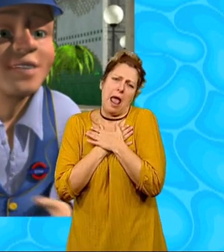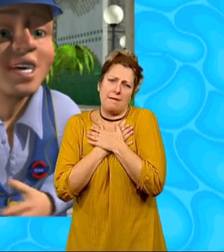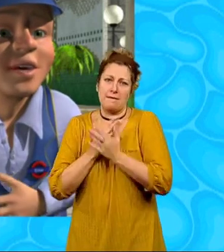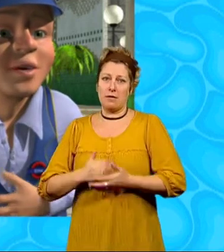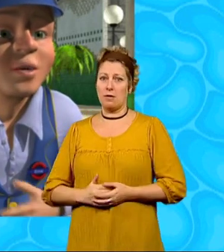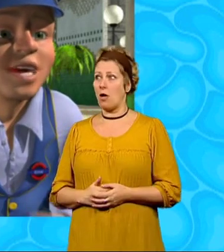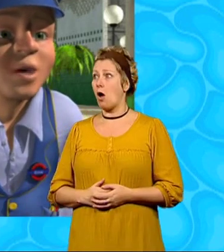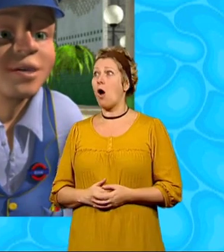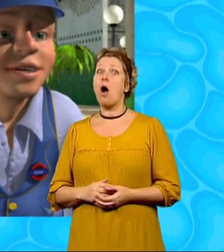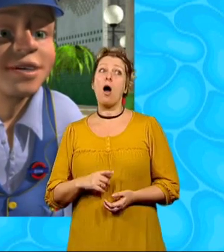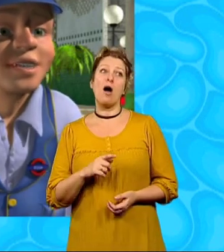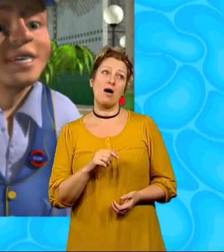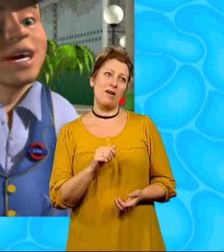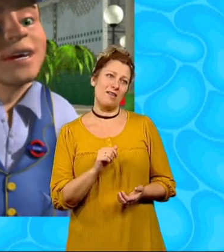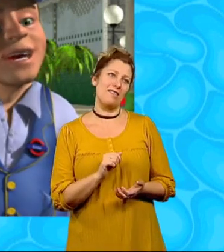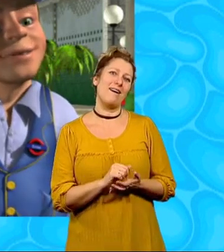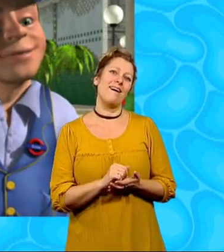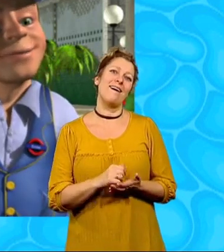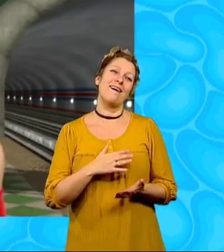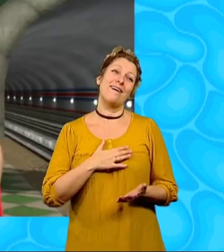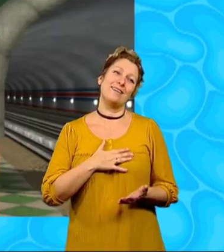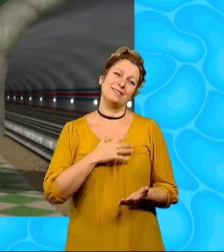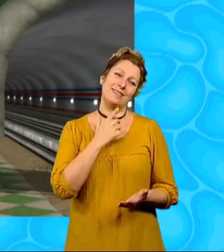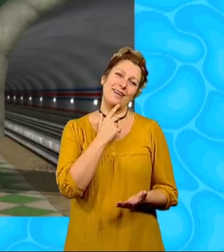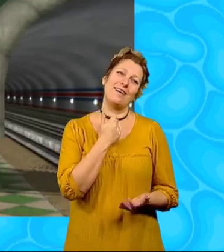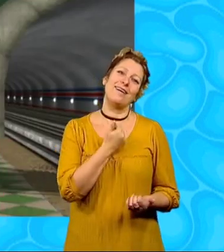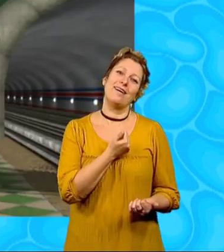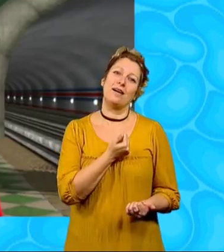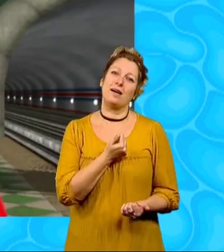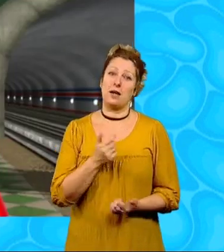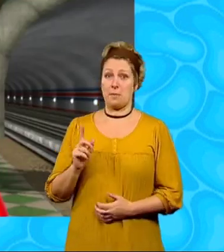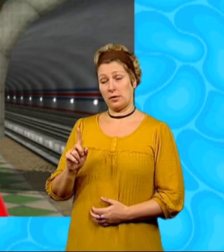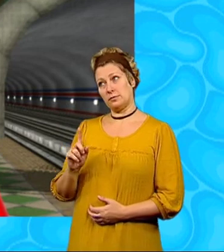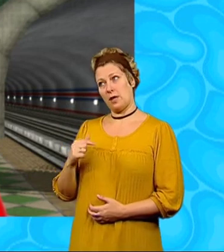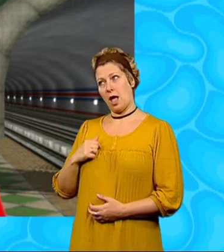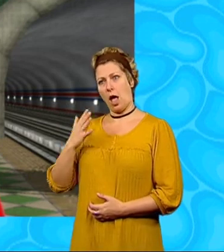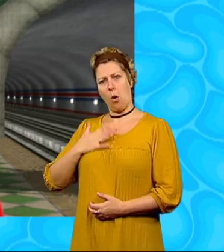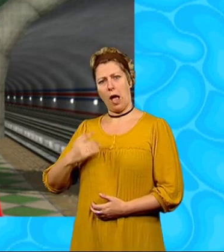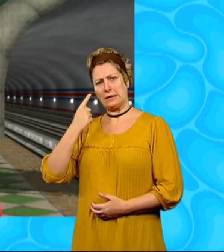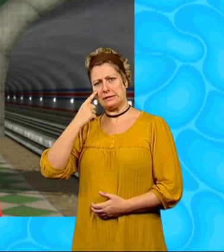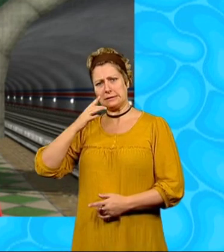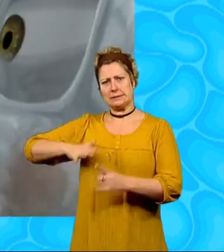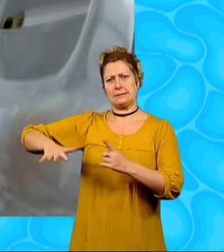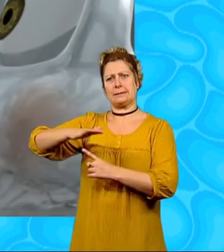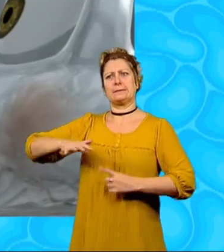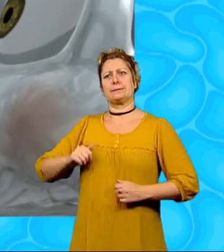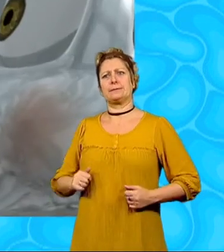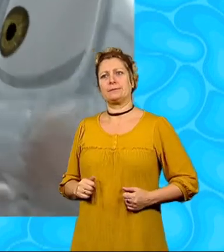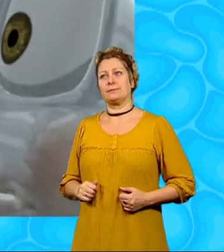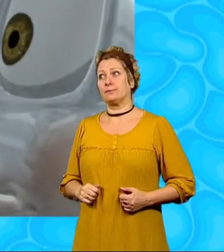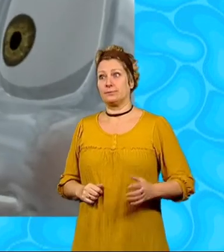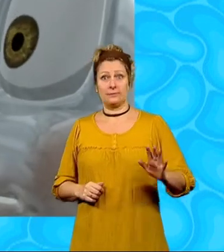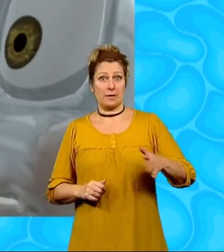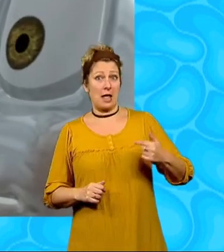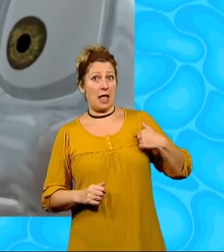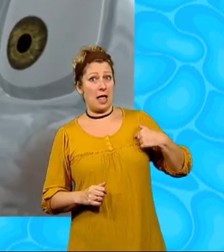I'm sure you do, Scarlet. But first, I want to see the sights. I'll take you